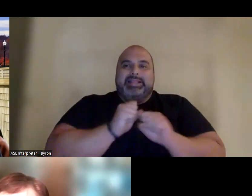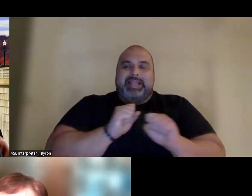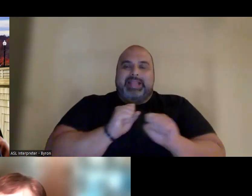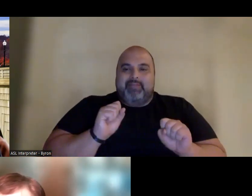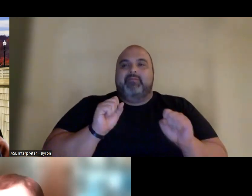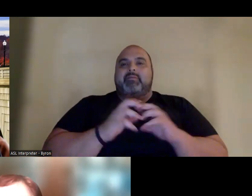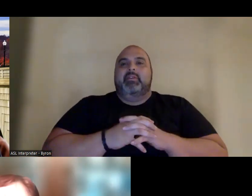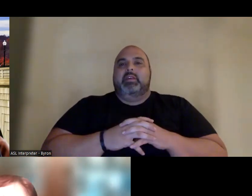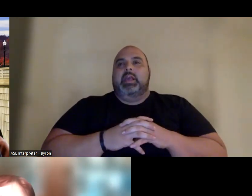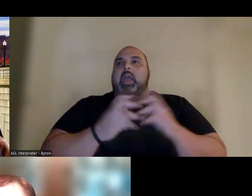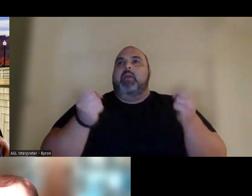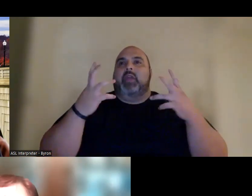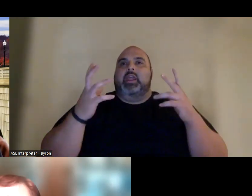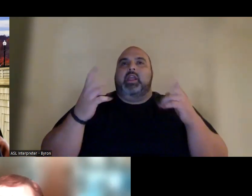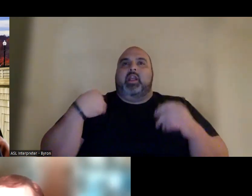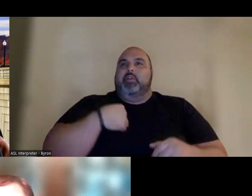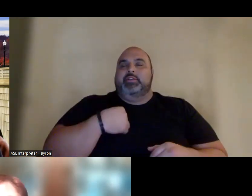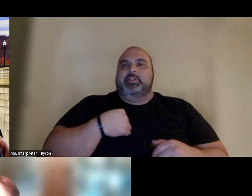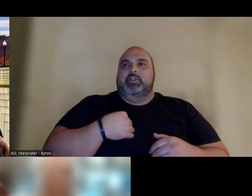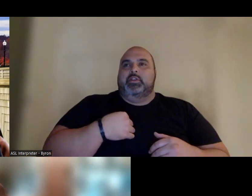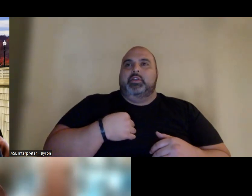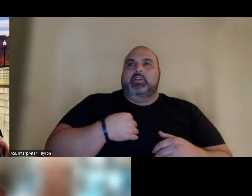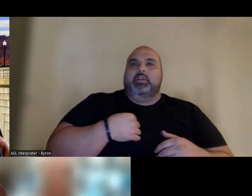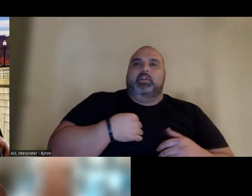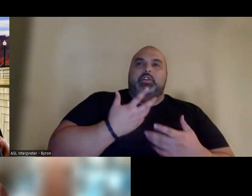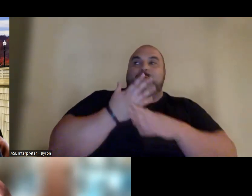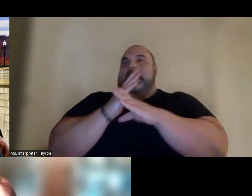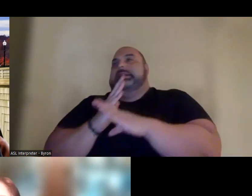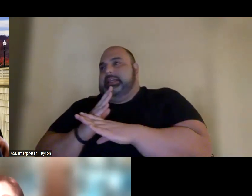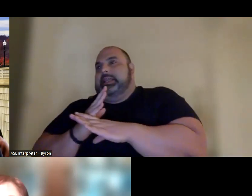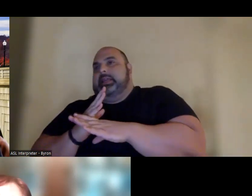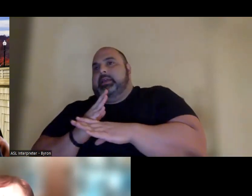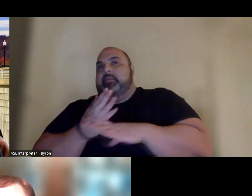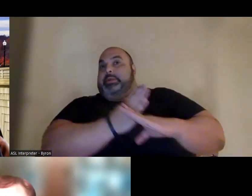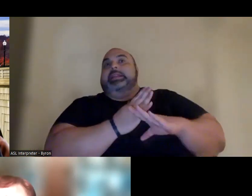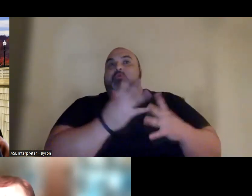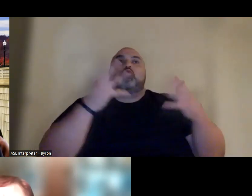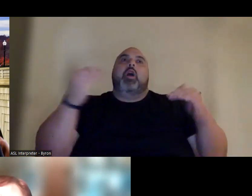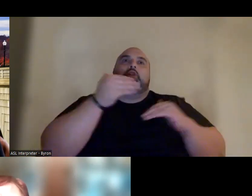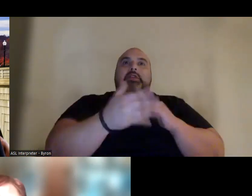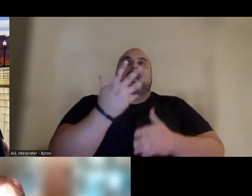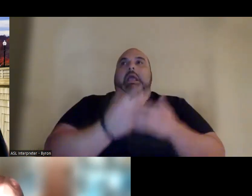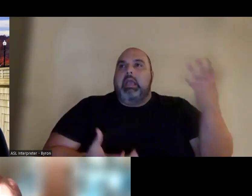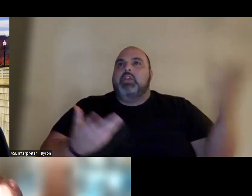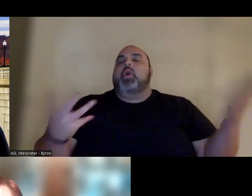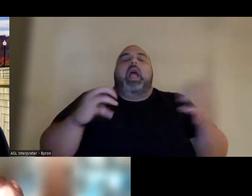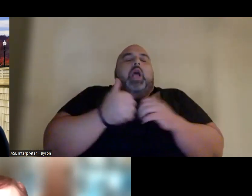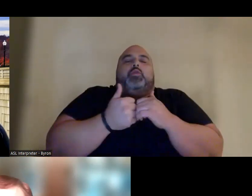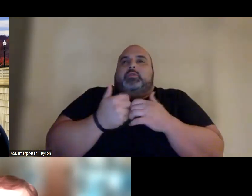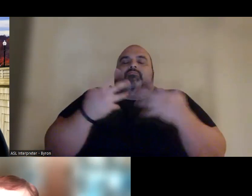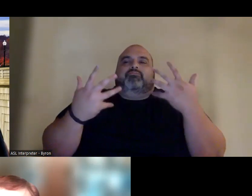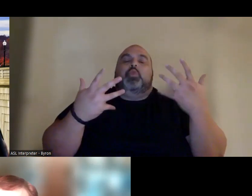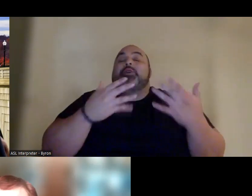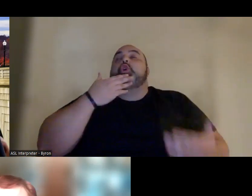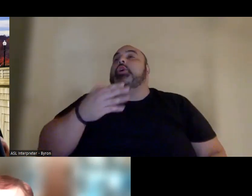a lot of us are looking at it from there. There was the protecting, but the protecting them to death. And so where do we come together? So it would be really good if,